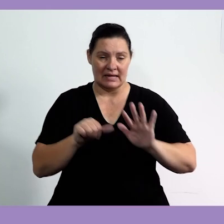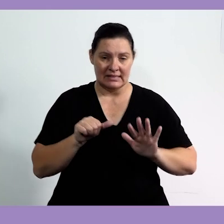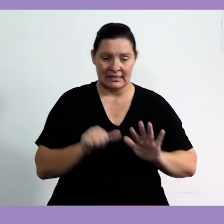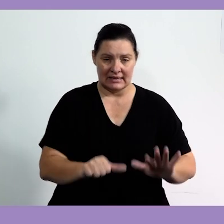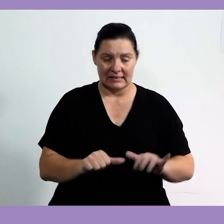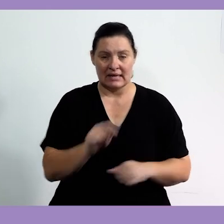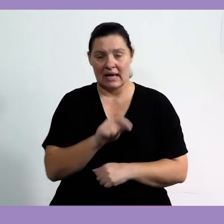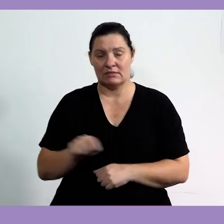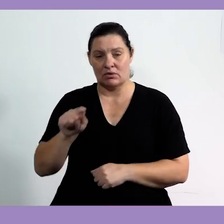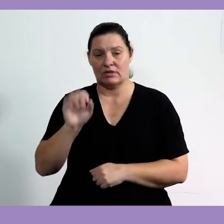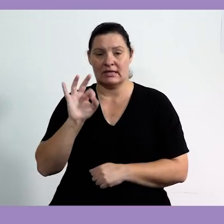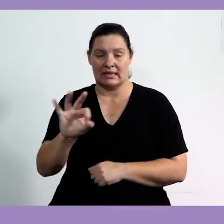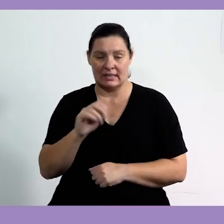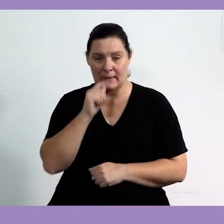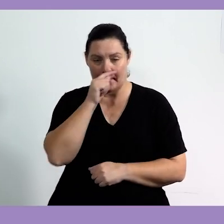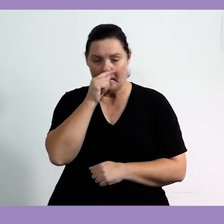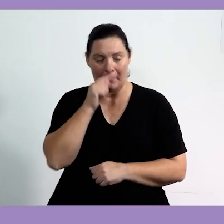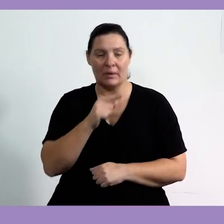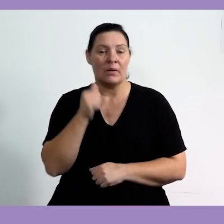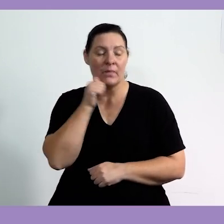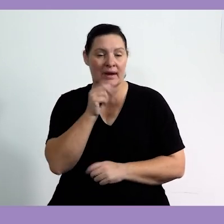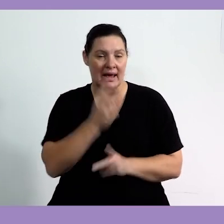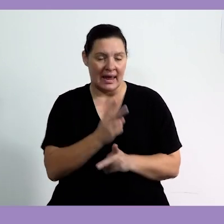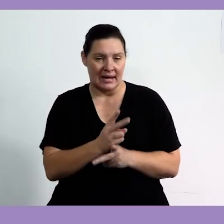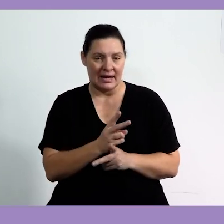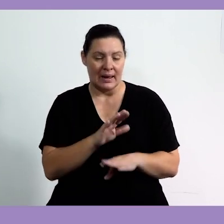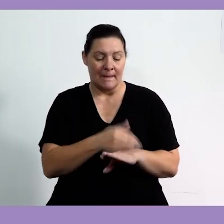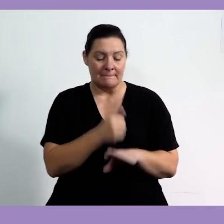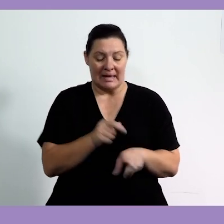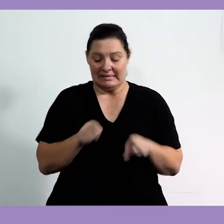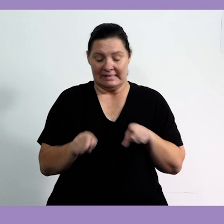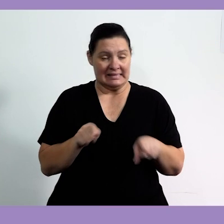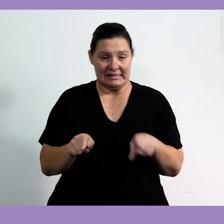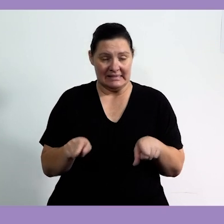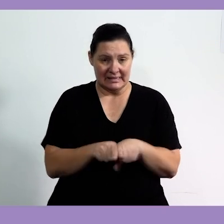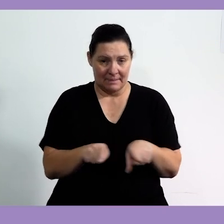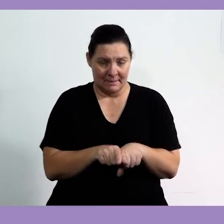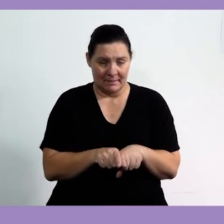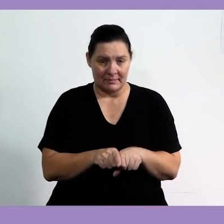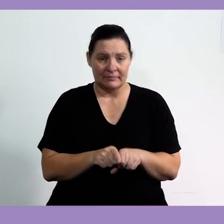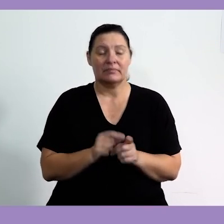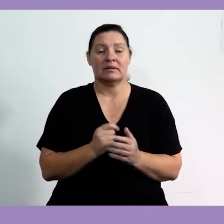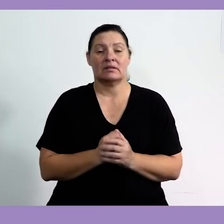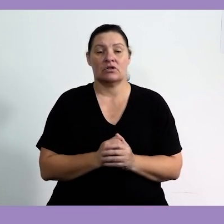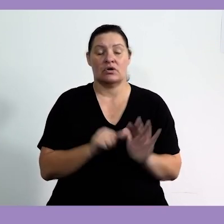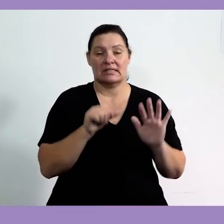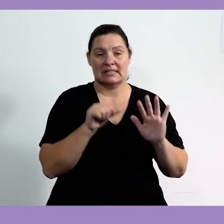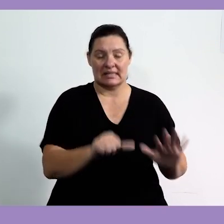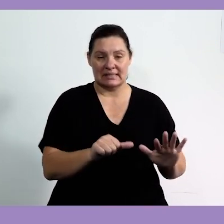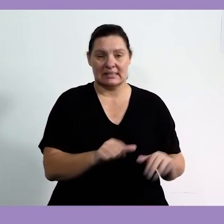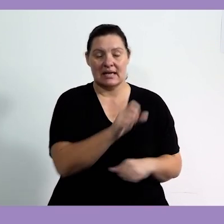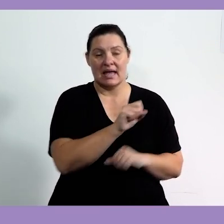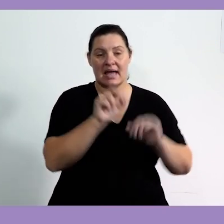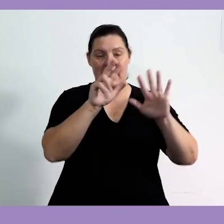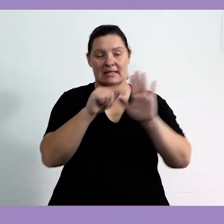by 6 to the exponent 3, and when again we apply our exponential laws, that is going to be 6